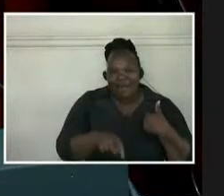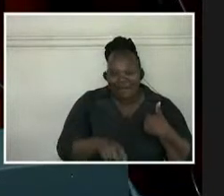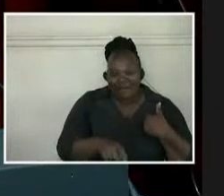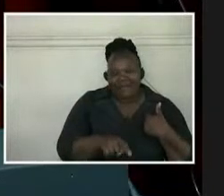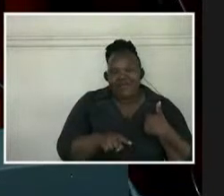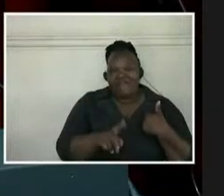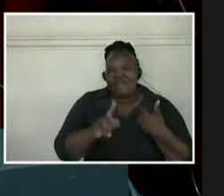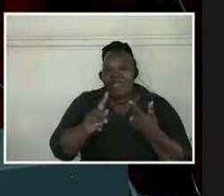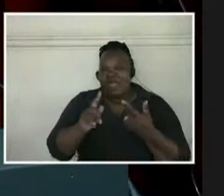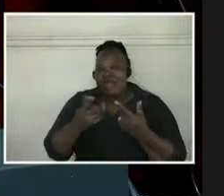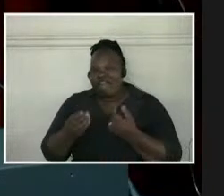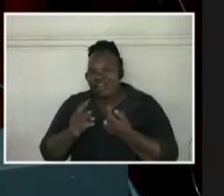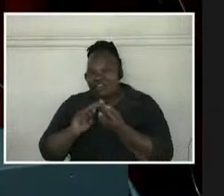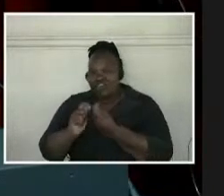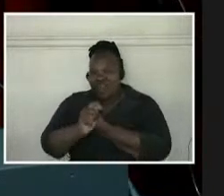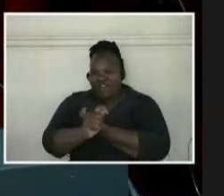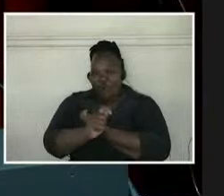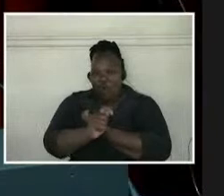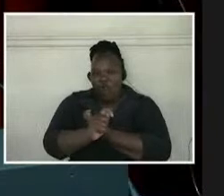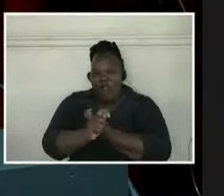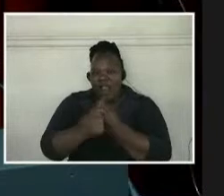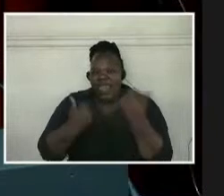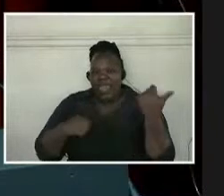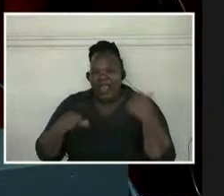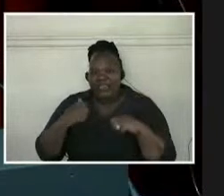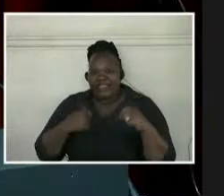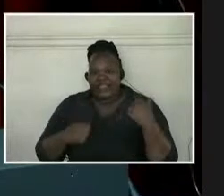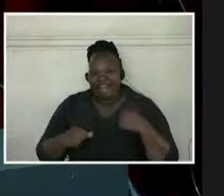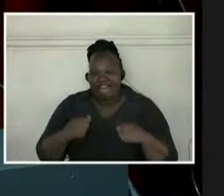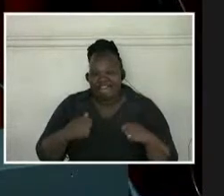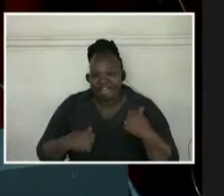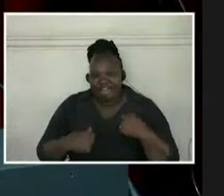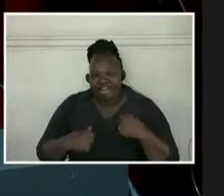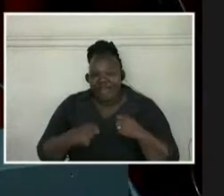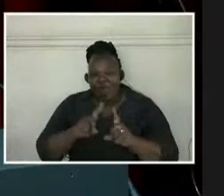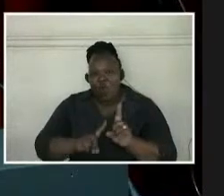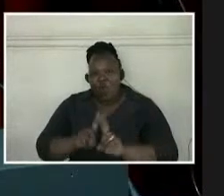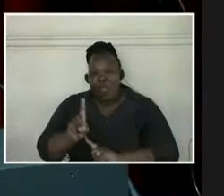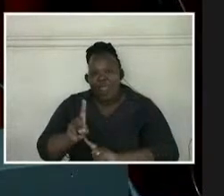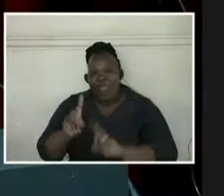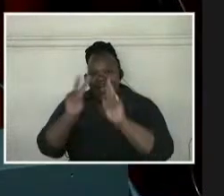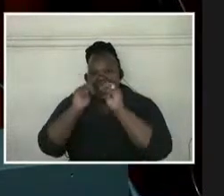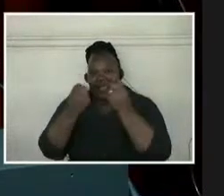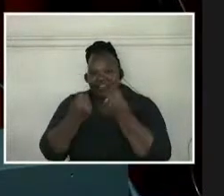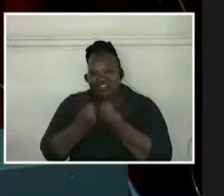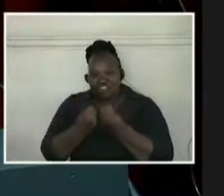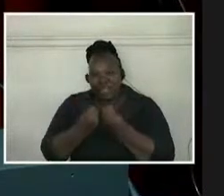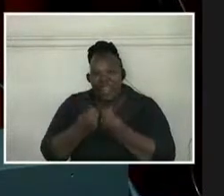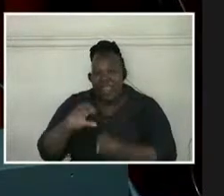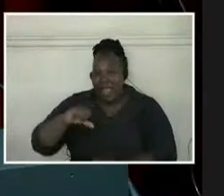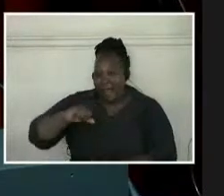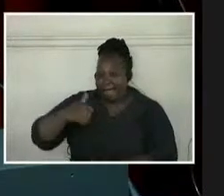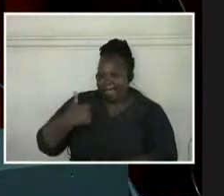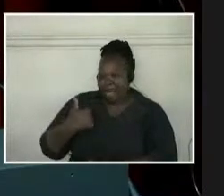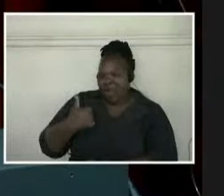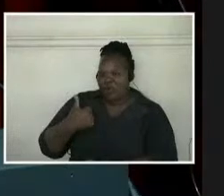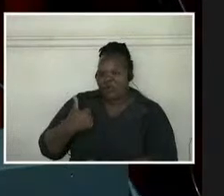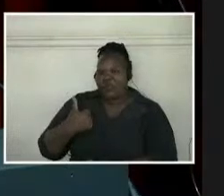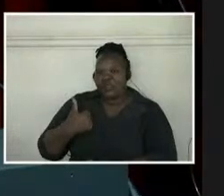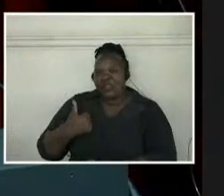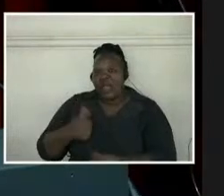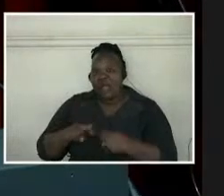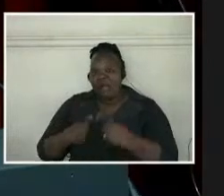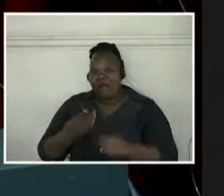of a transformed active creative and winning nation whose pride in being south